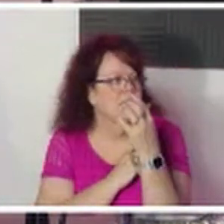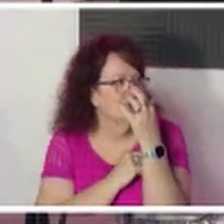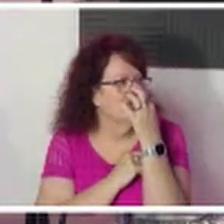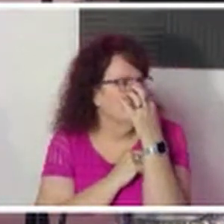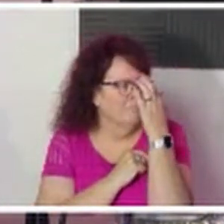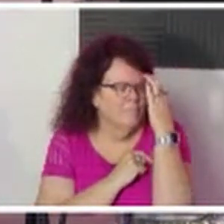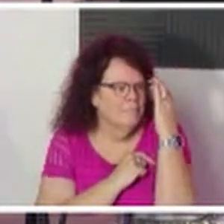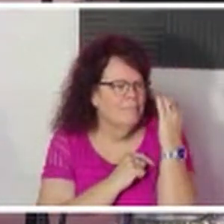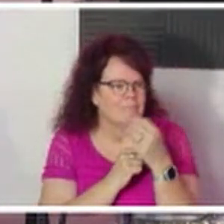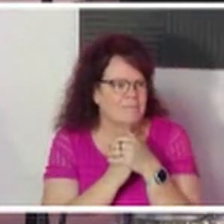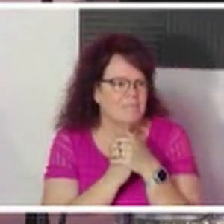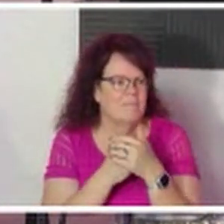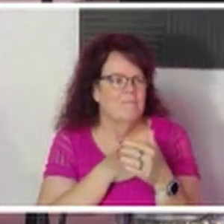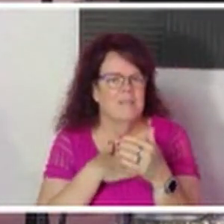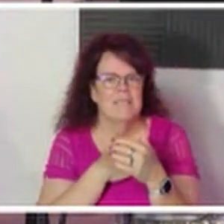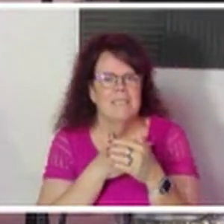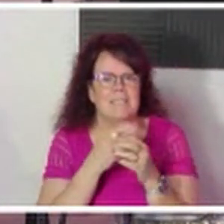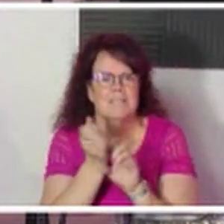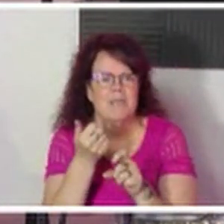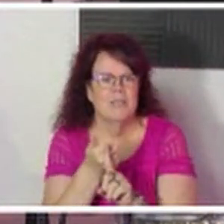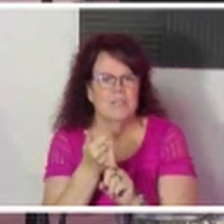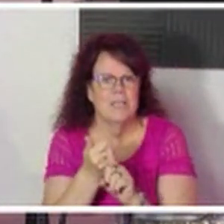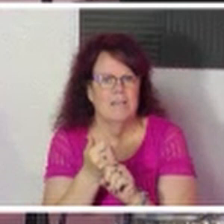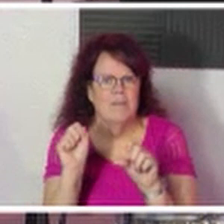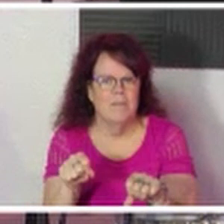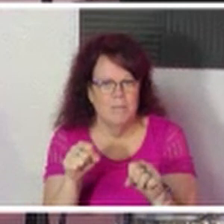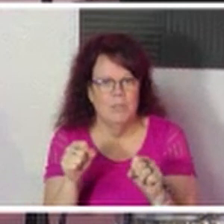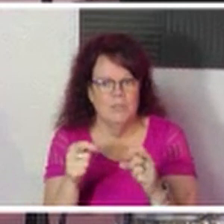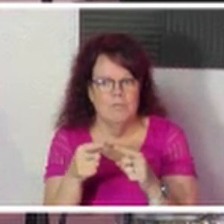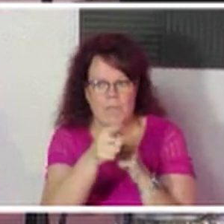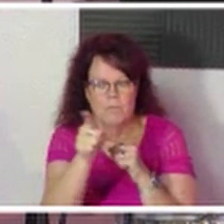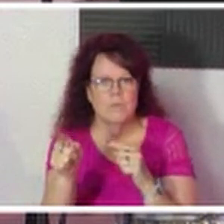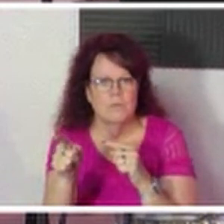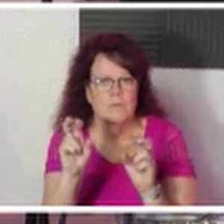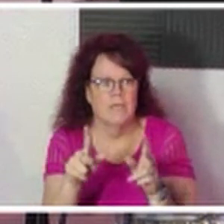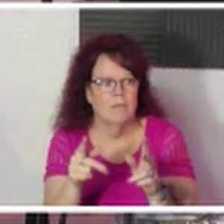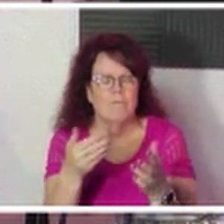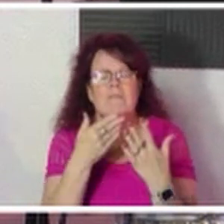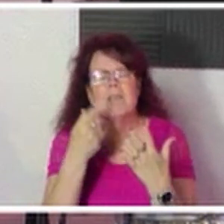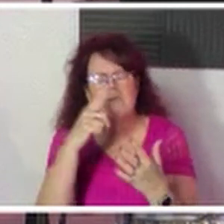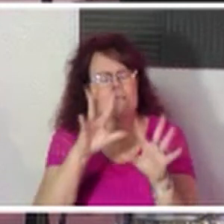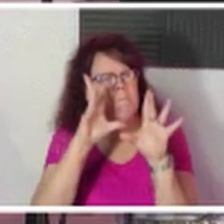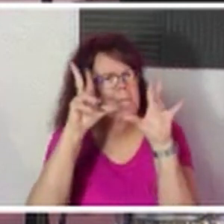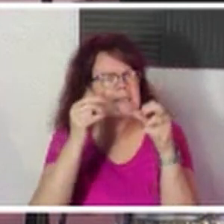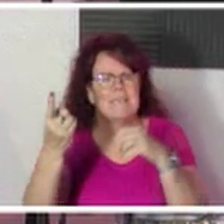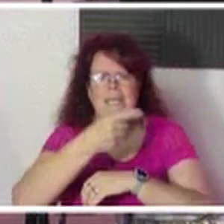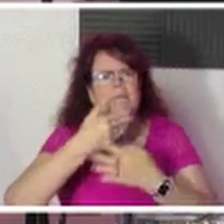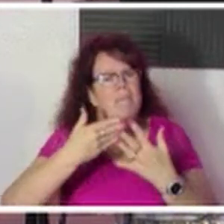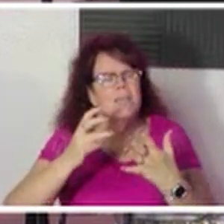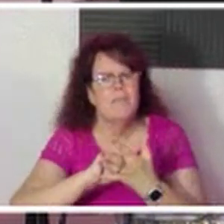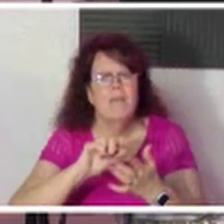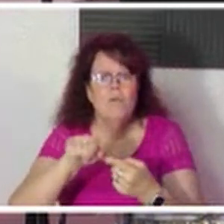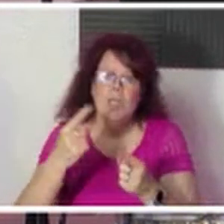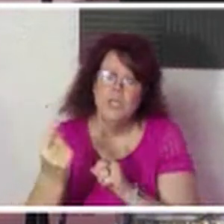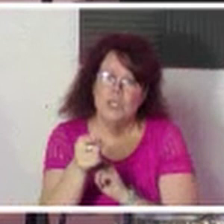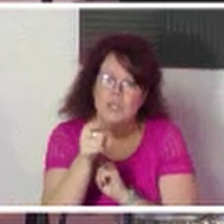buttons. So please make yourself available to those. All right. God, we thank you for this amazing day. And we thank you that when